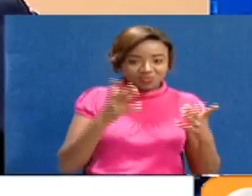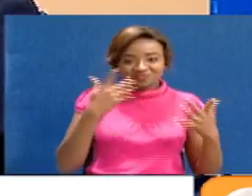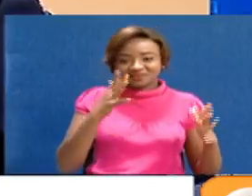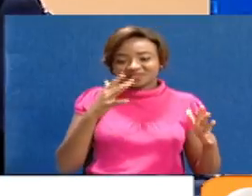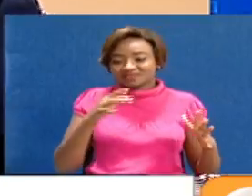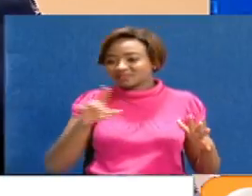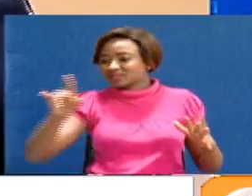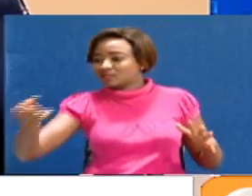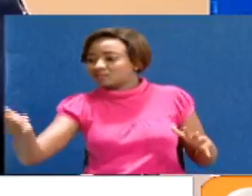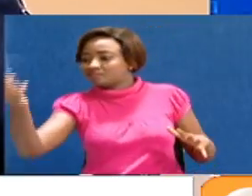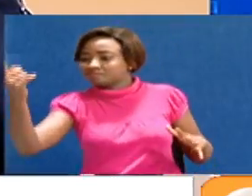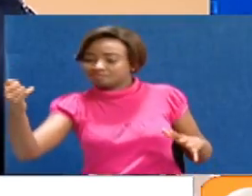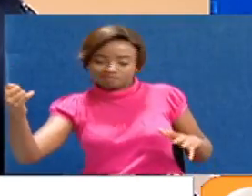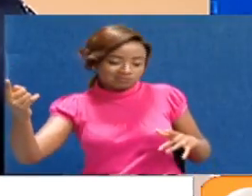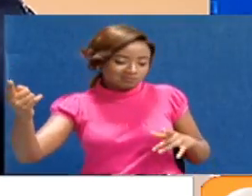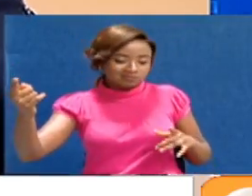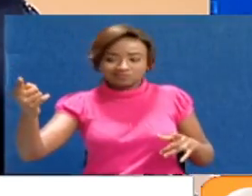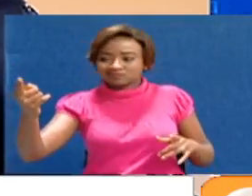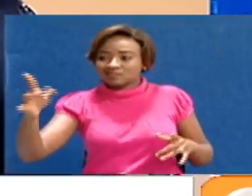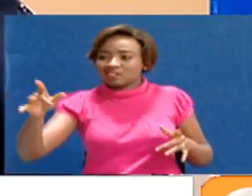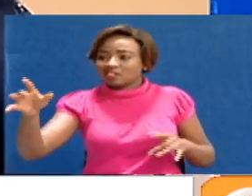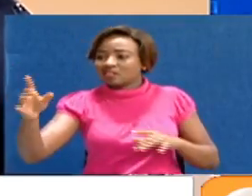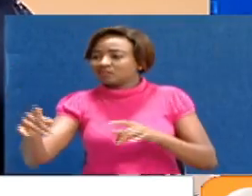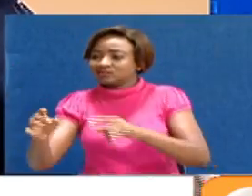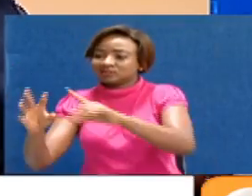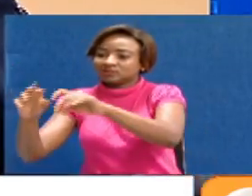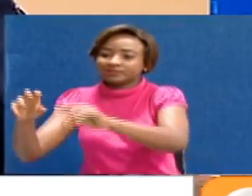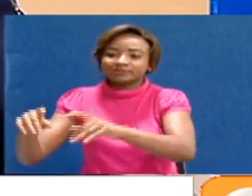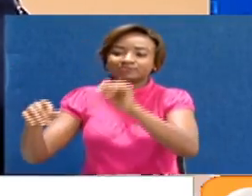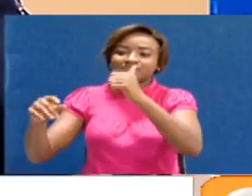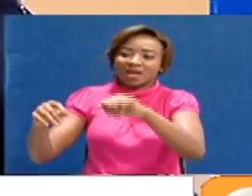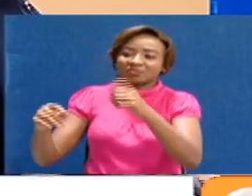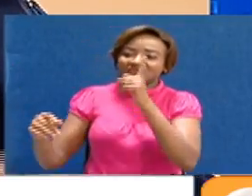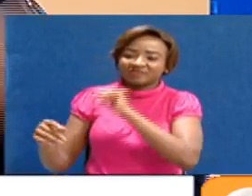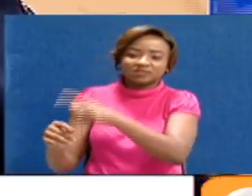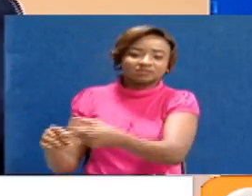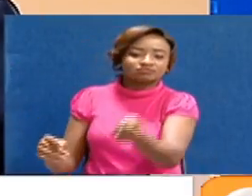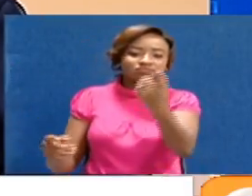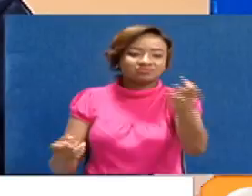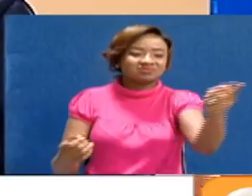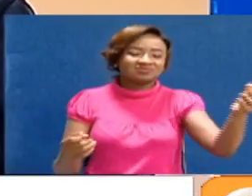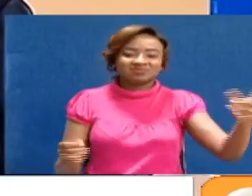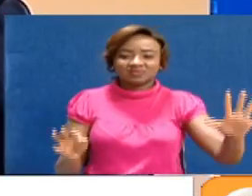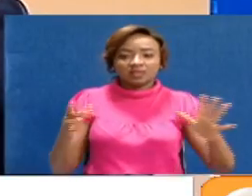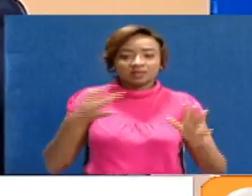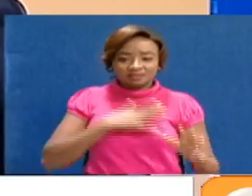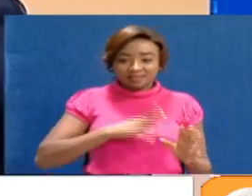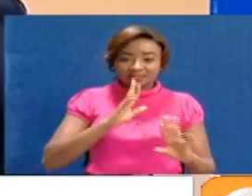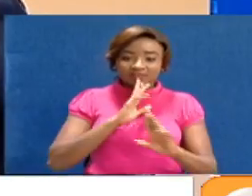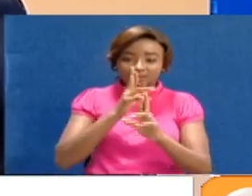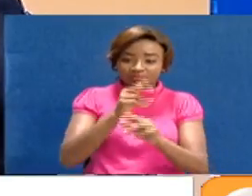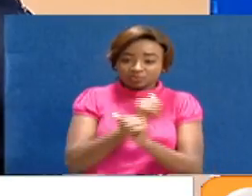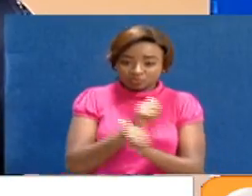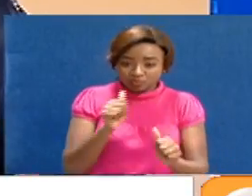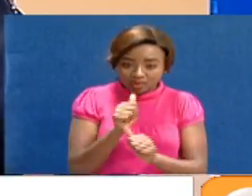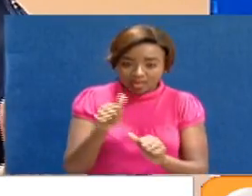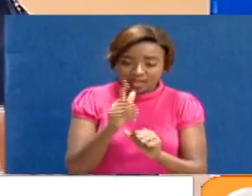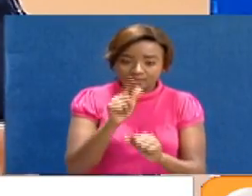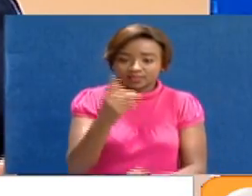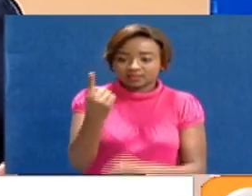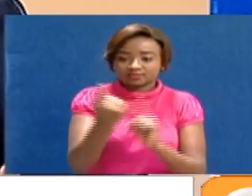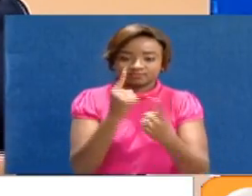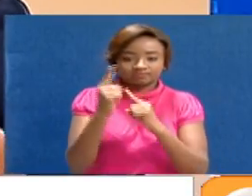we hear another one is in the cooking. So we would also expect, like Shira said, if the reporting to be done,